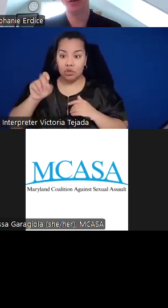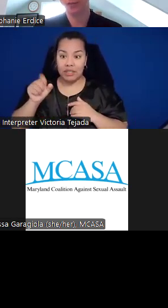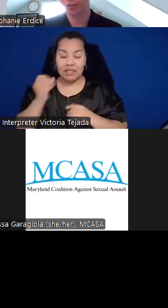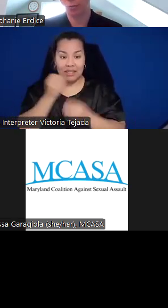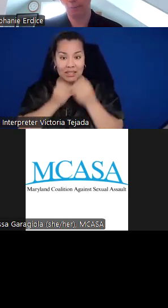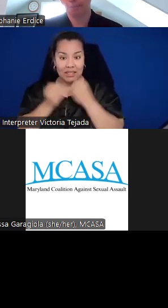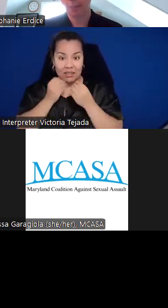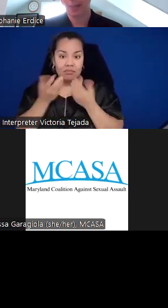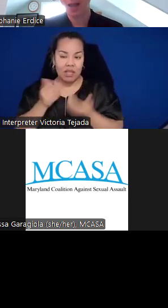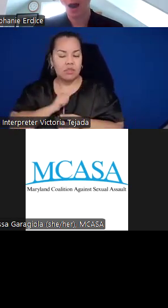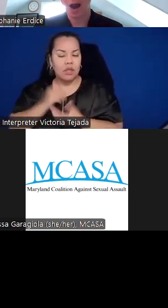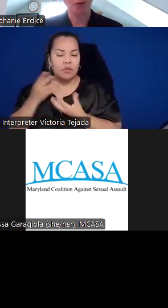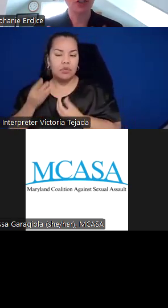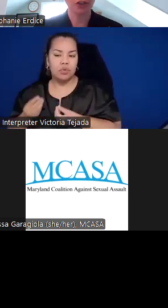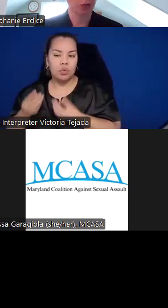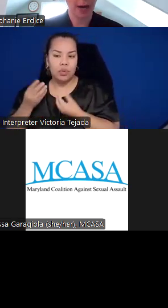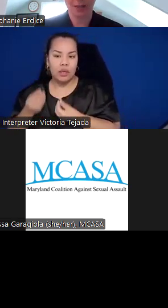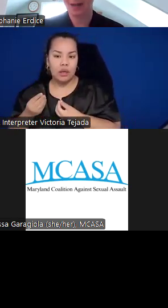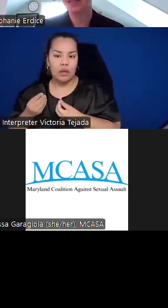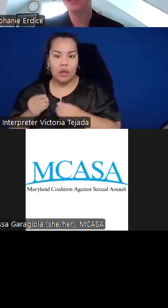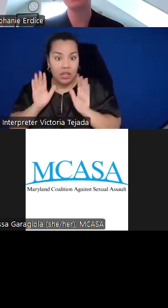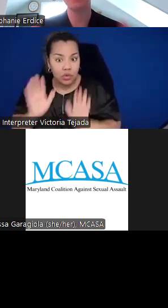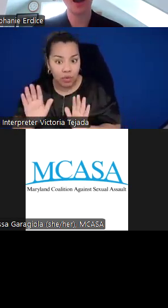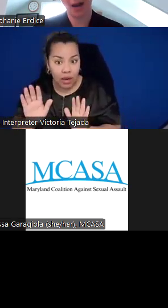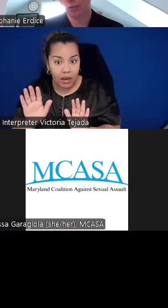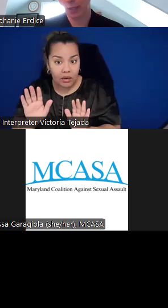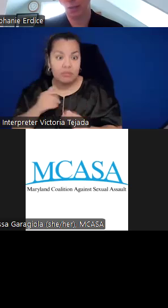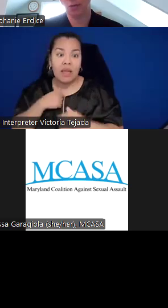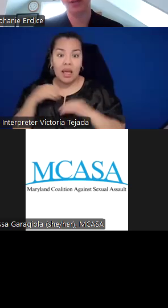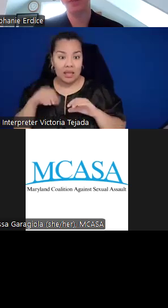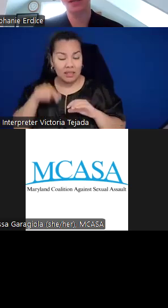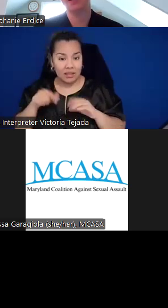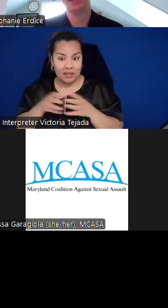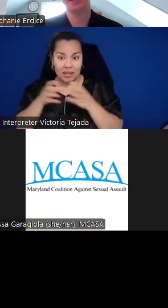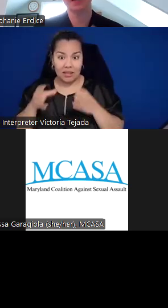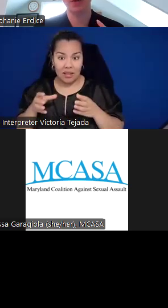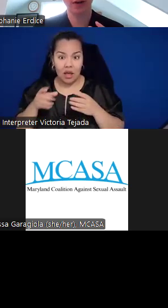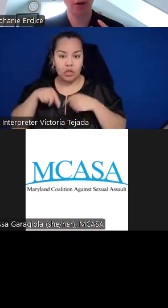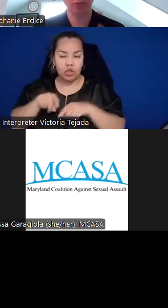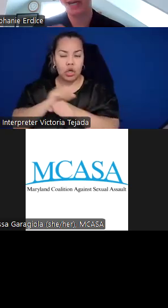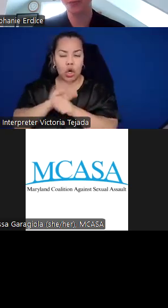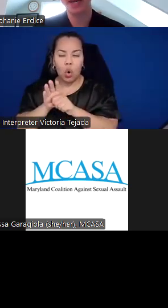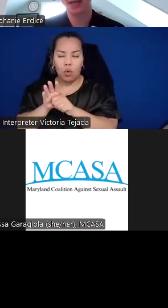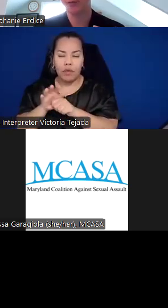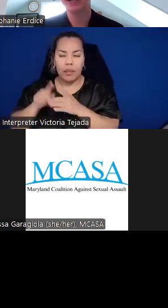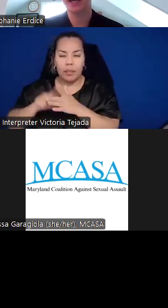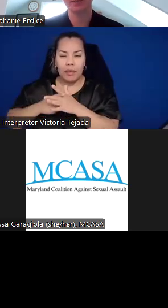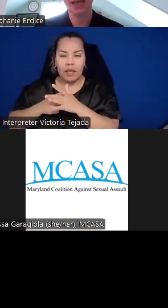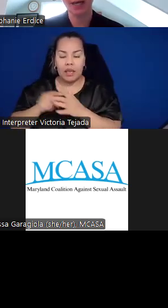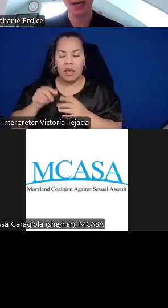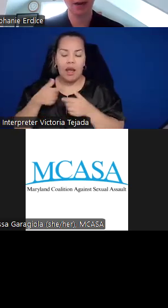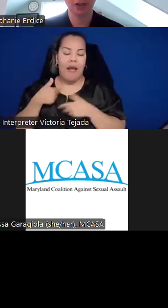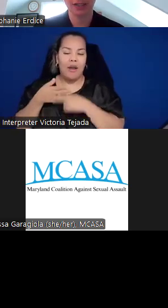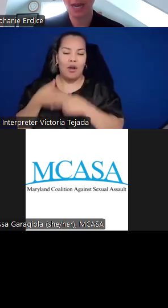be self-soothing, which is great. I did this a lot actually in the early pandemic. I did what I called rage baking, where